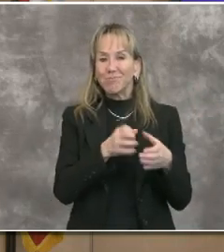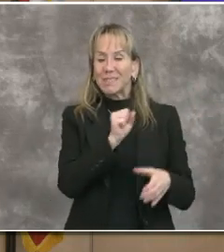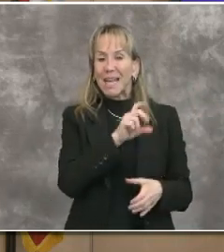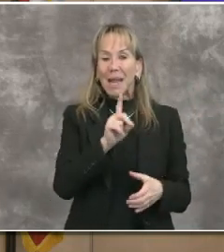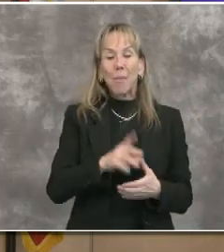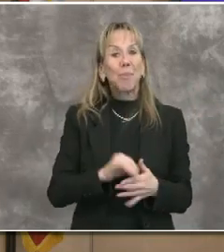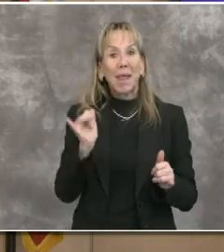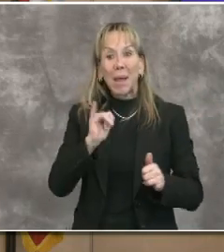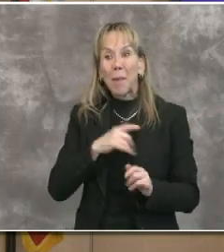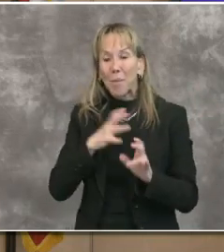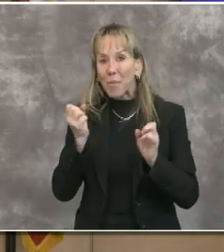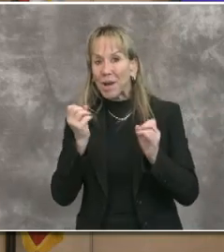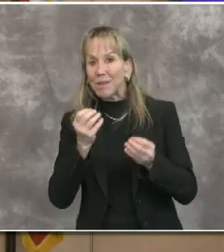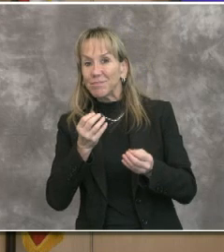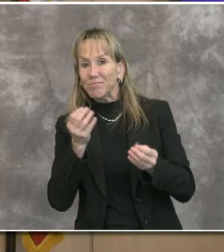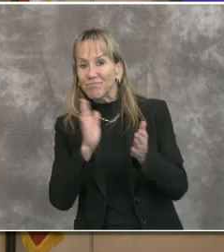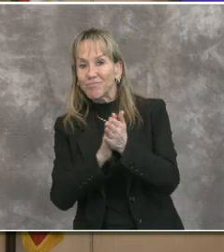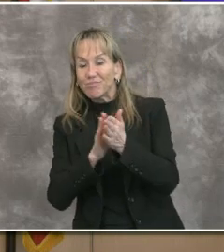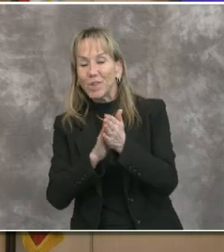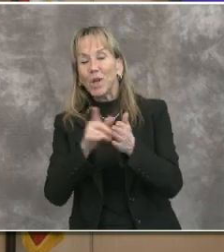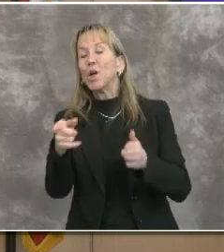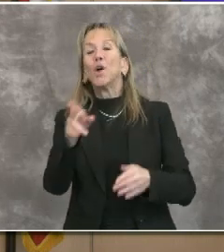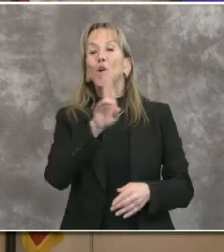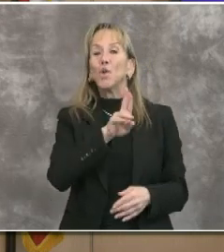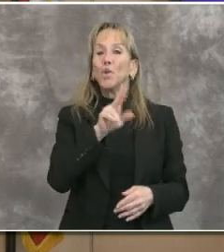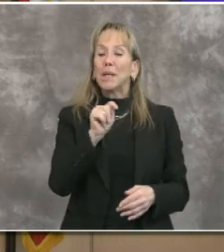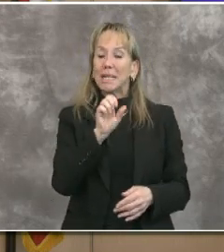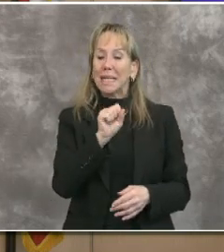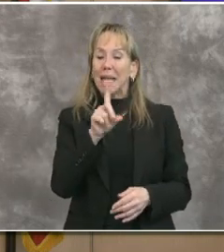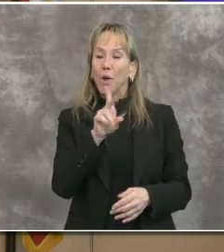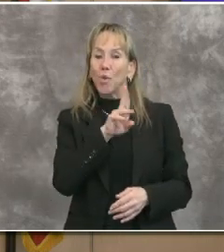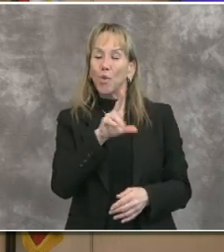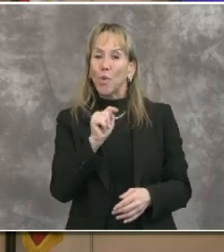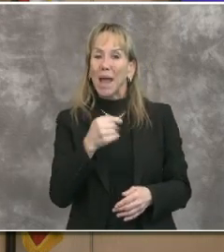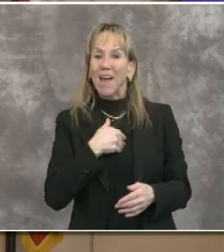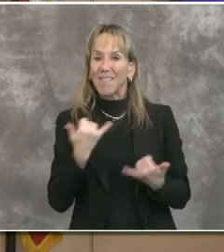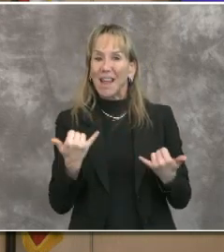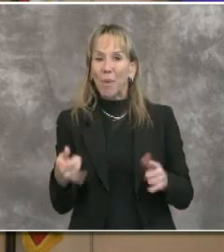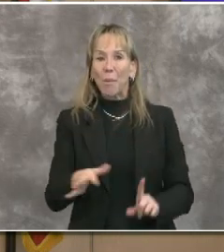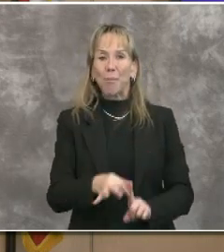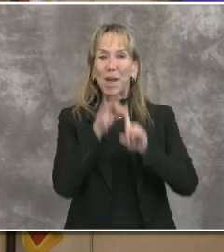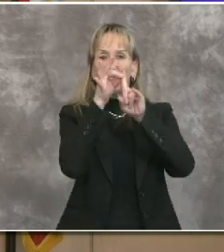own. Yesterday, the San Diego Union Tribune began running a special section